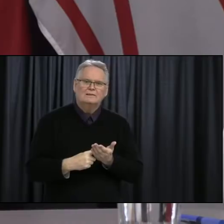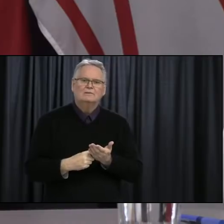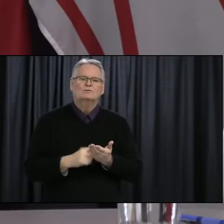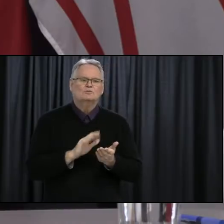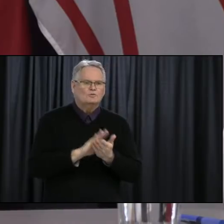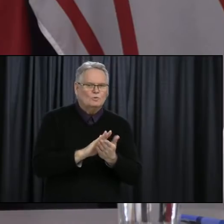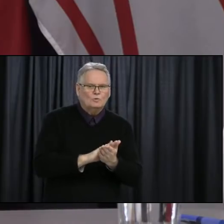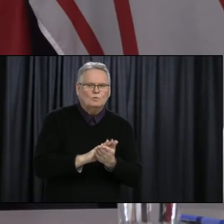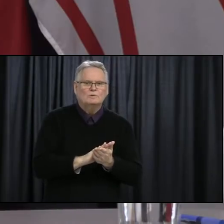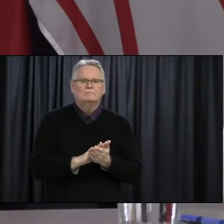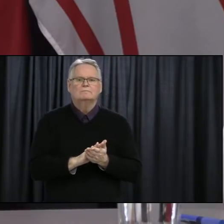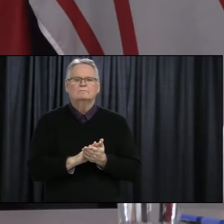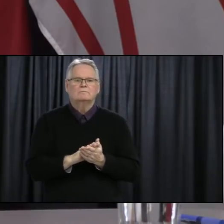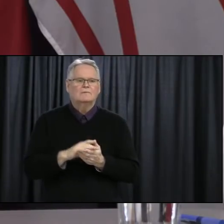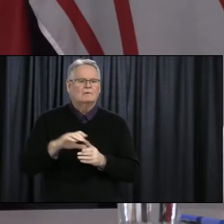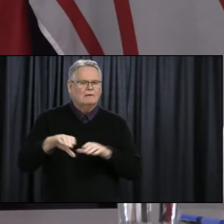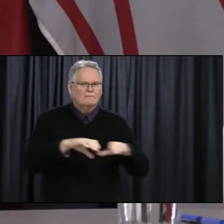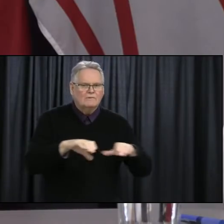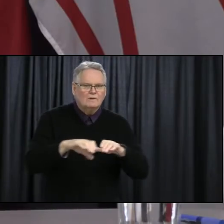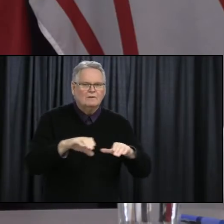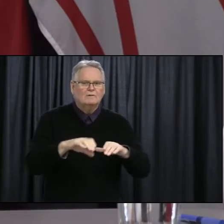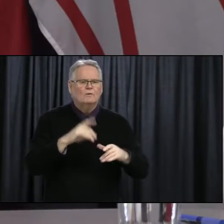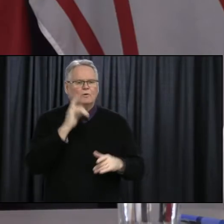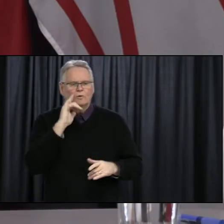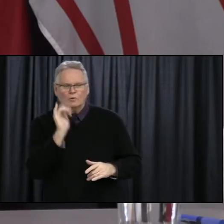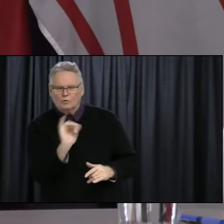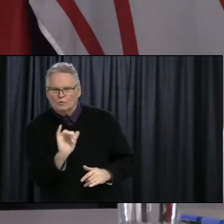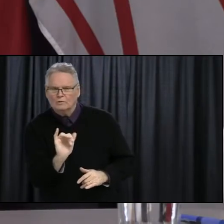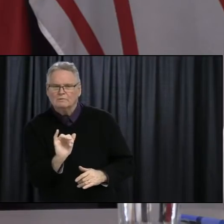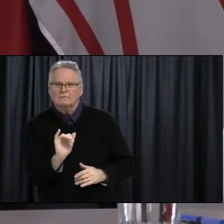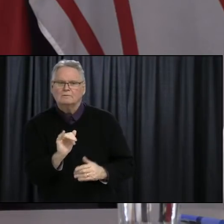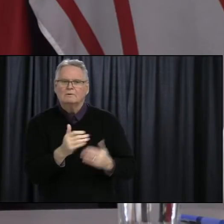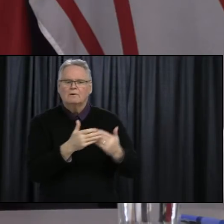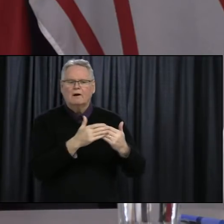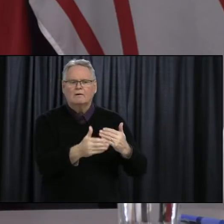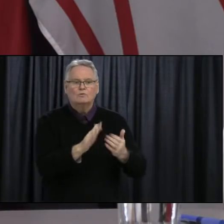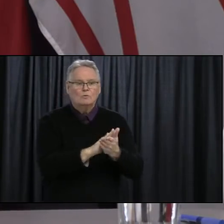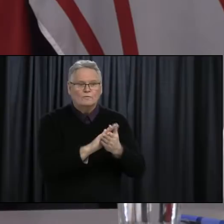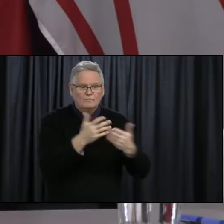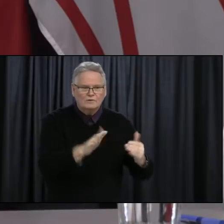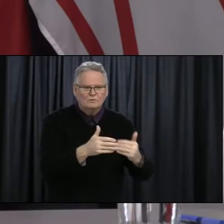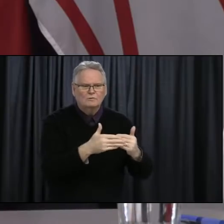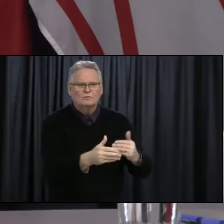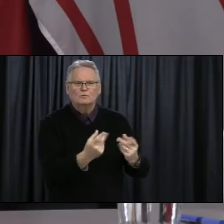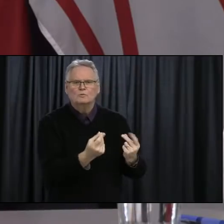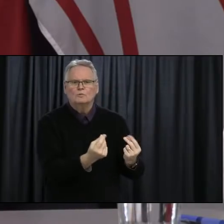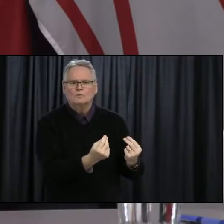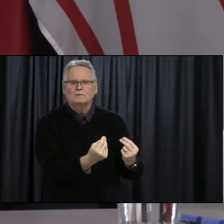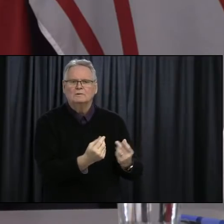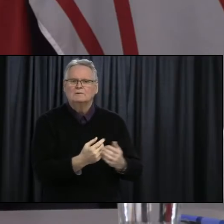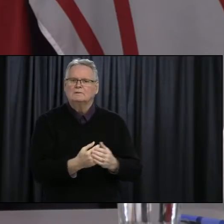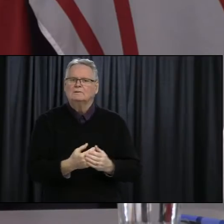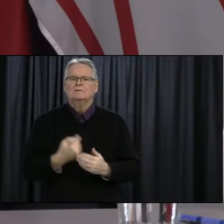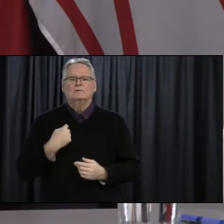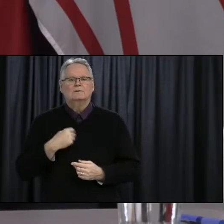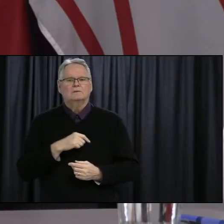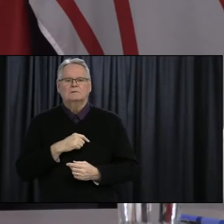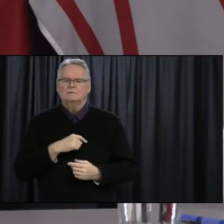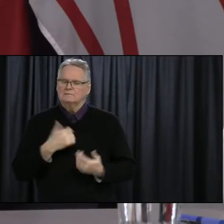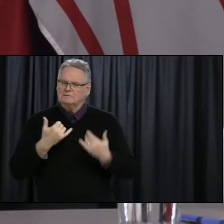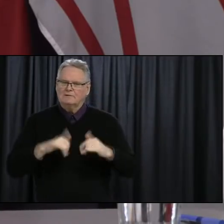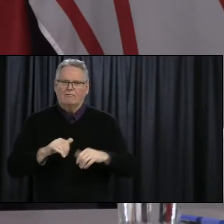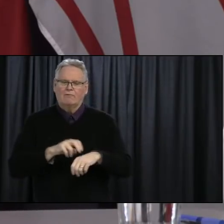extracurricular activities. And we shared the same uncertainty and fear that I'm sure many of you are feeling right